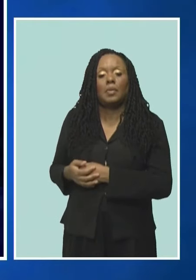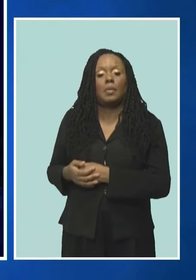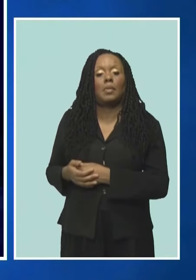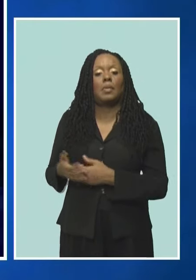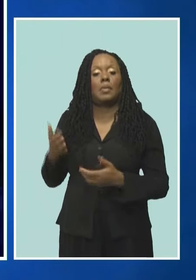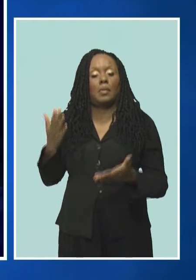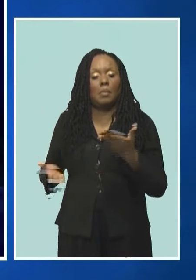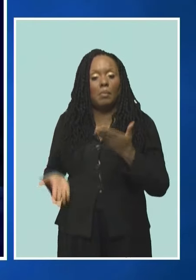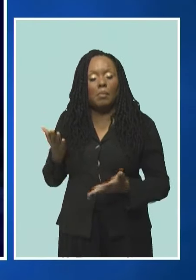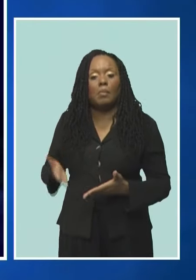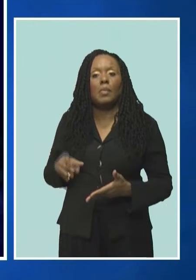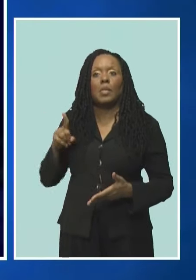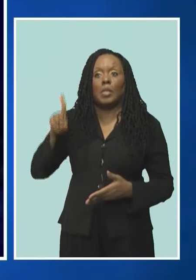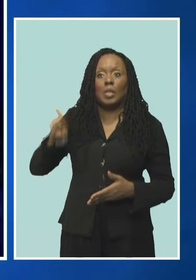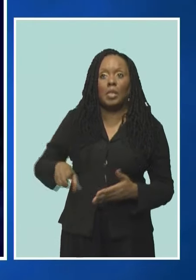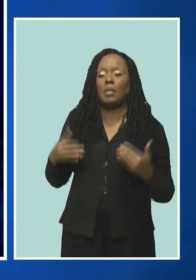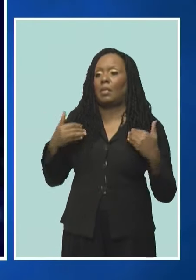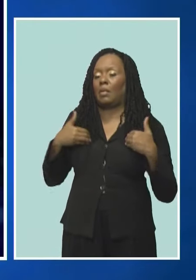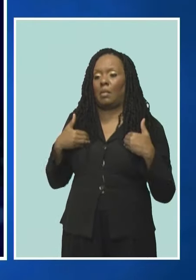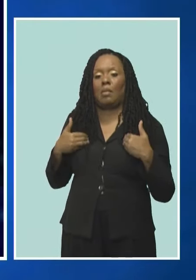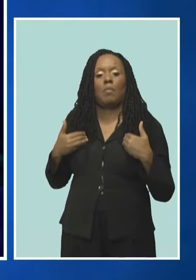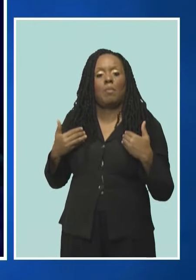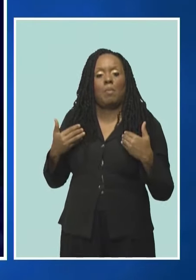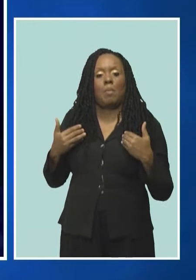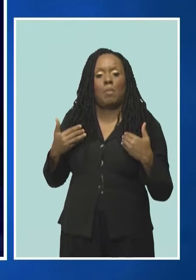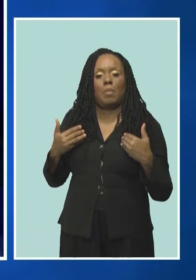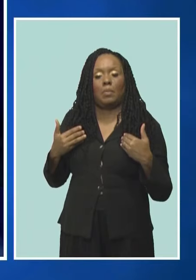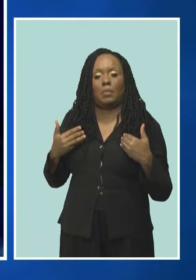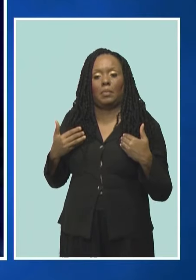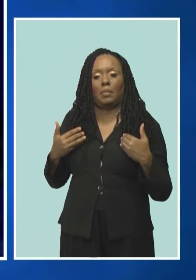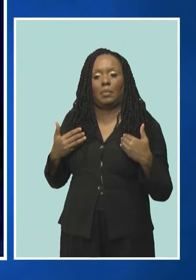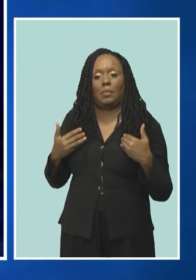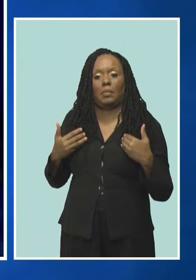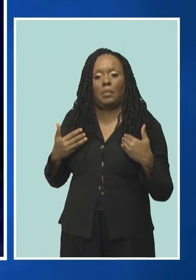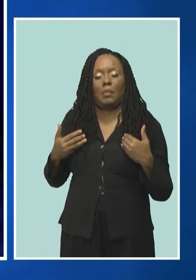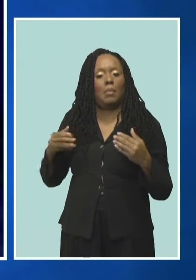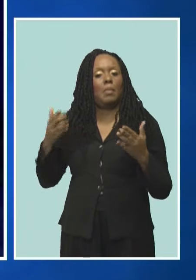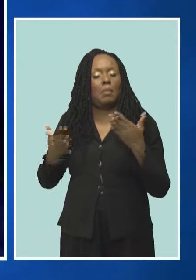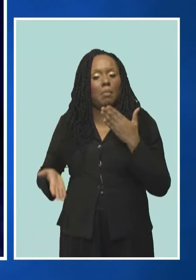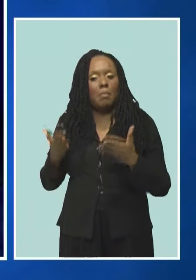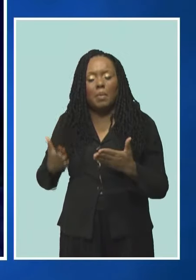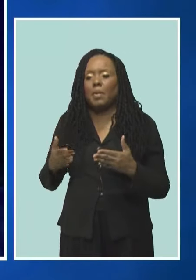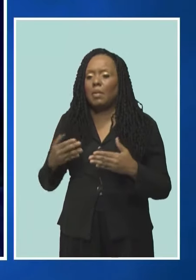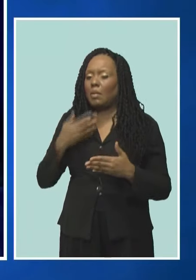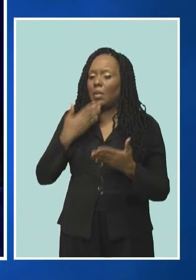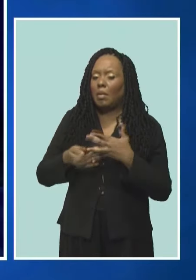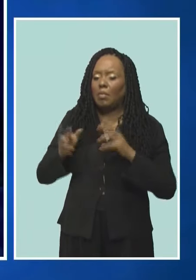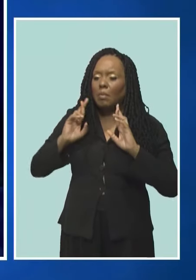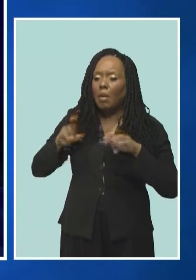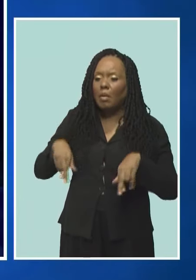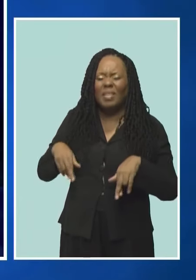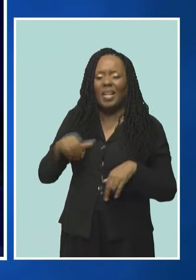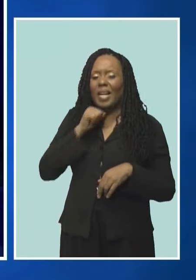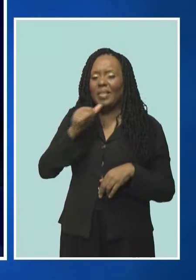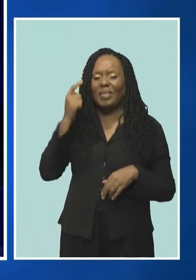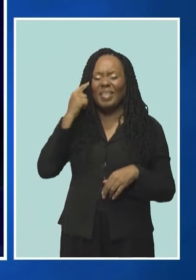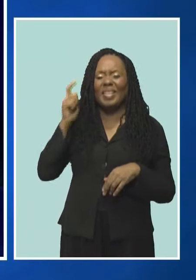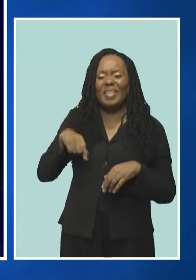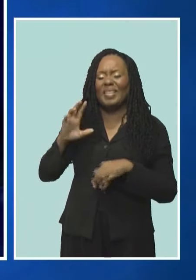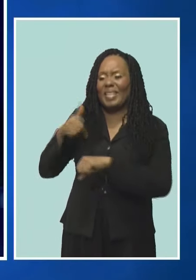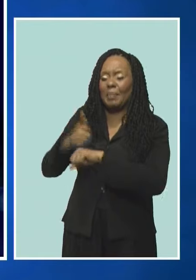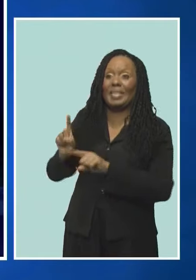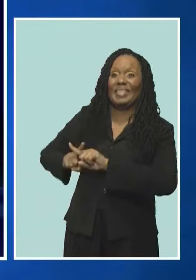a greater presence and, of course, a higher level of response, that I think is appropriate. But I don't, because we all know